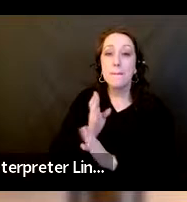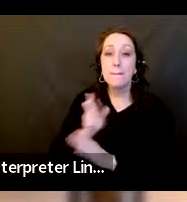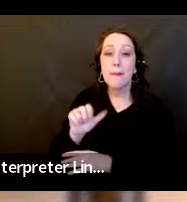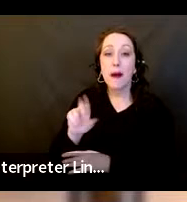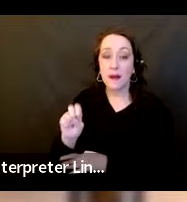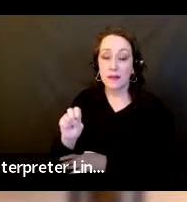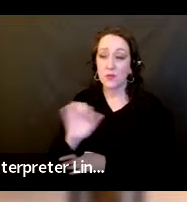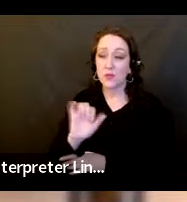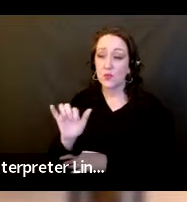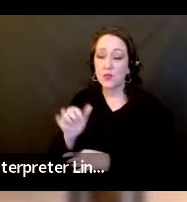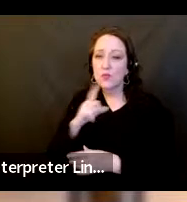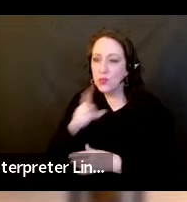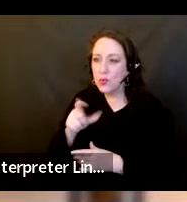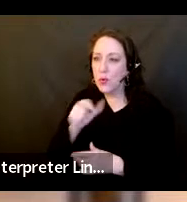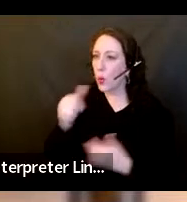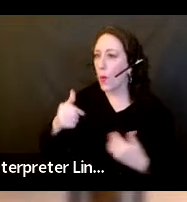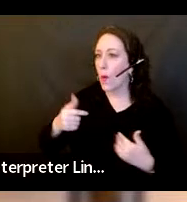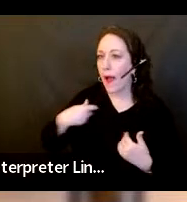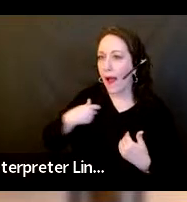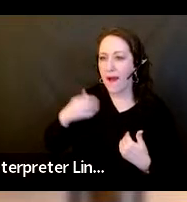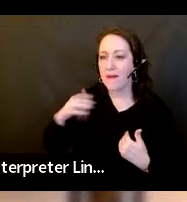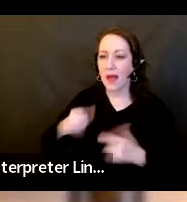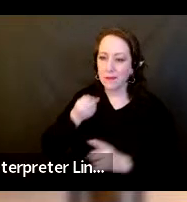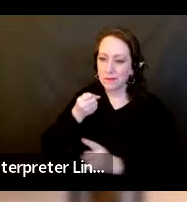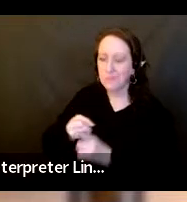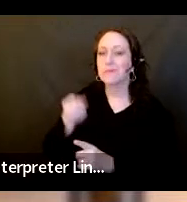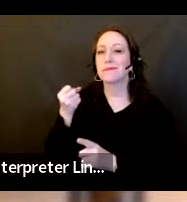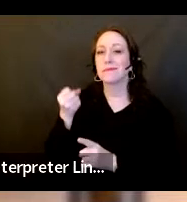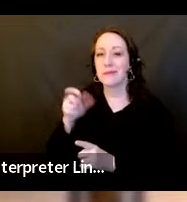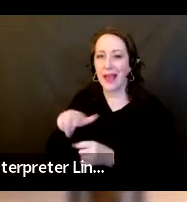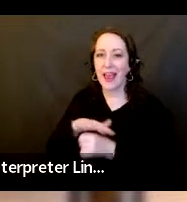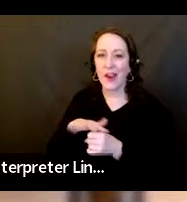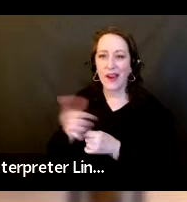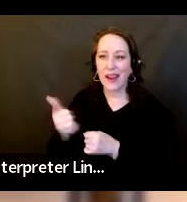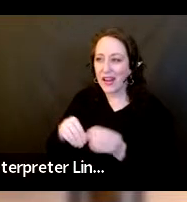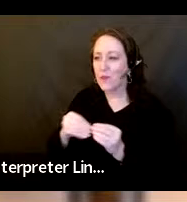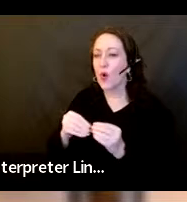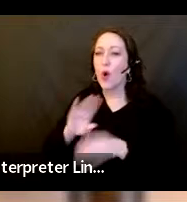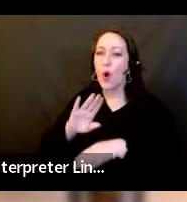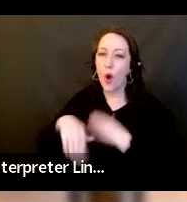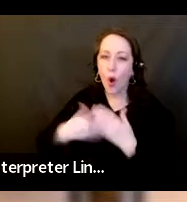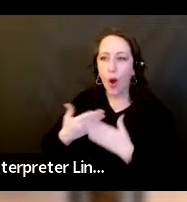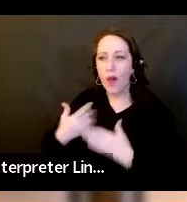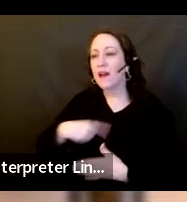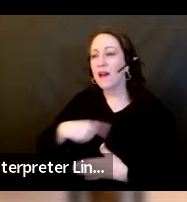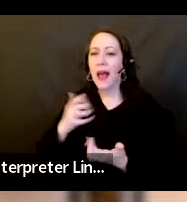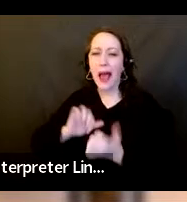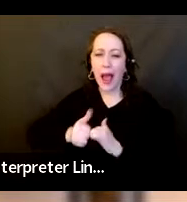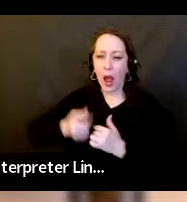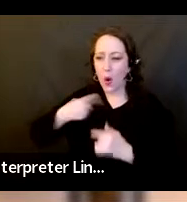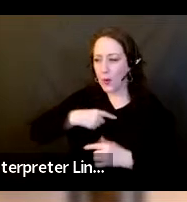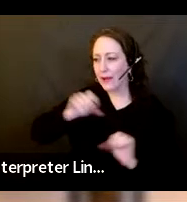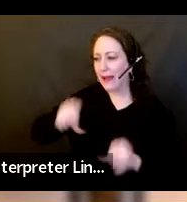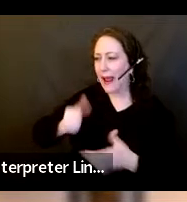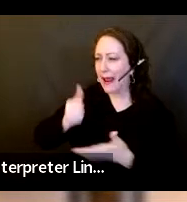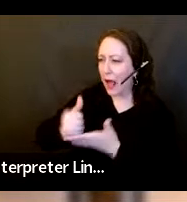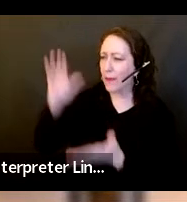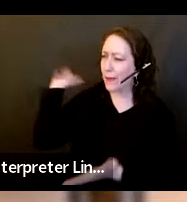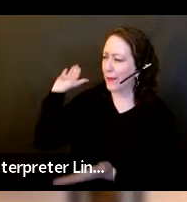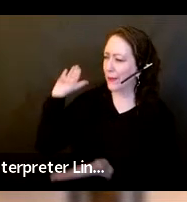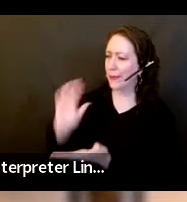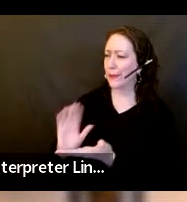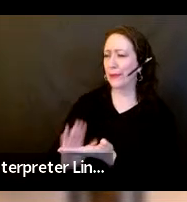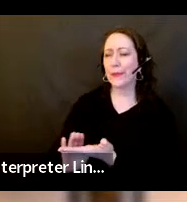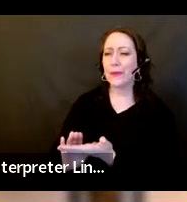make sure that we do not have that impact within that area anymore. It's all about how is it that we can help to reduce